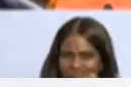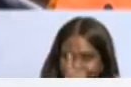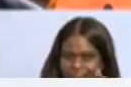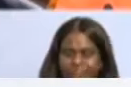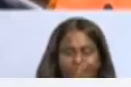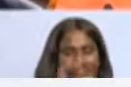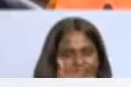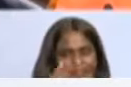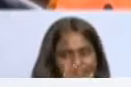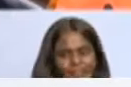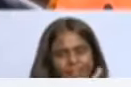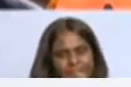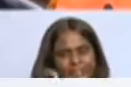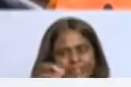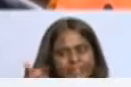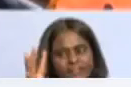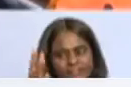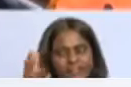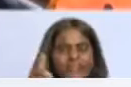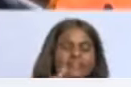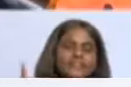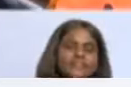the 116 districts.